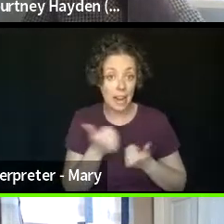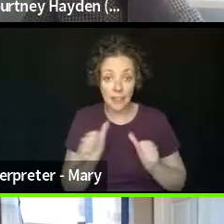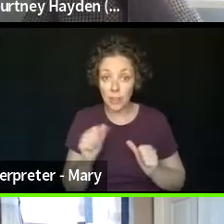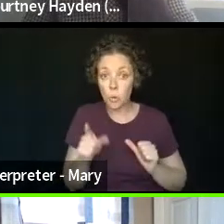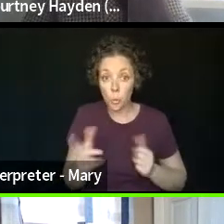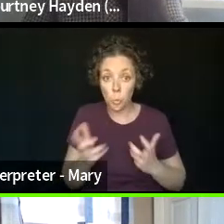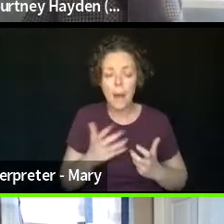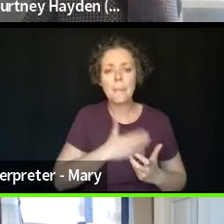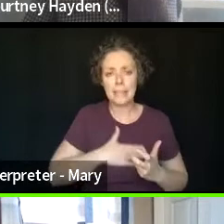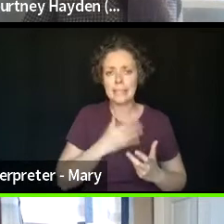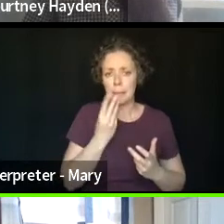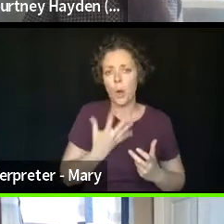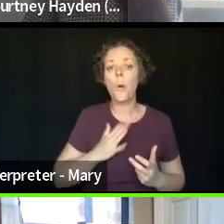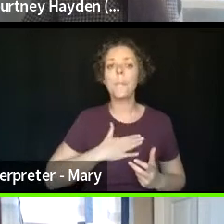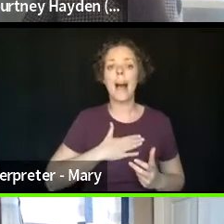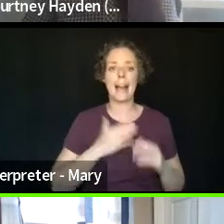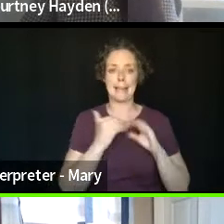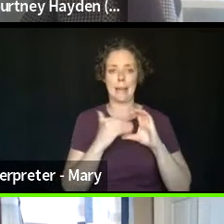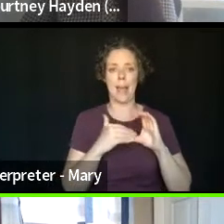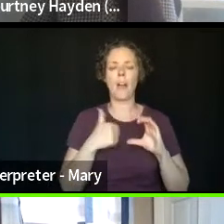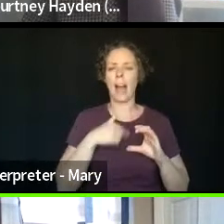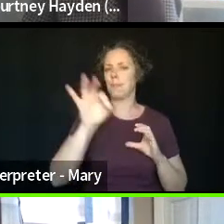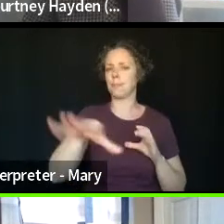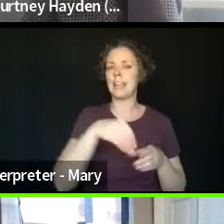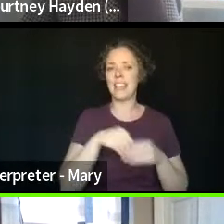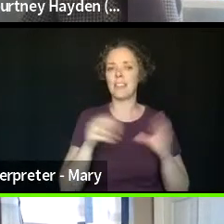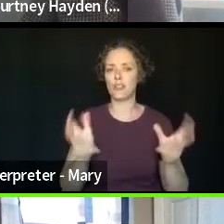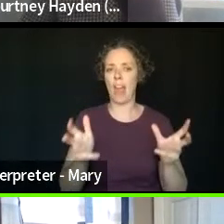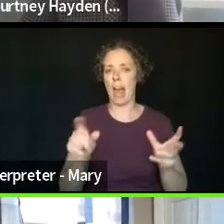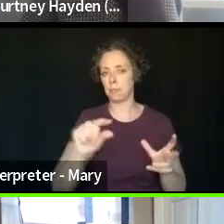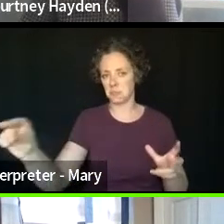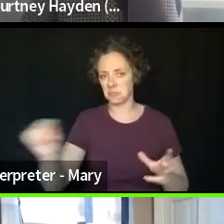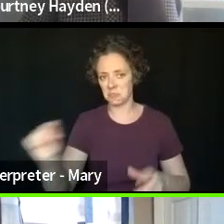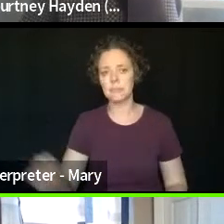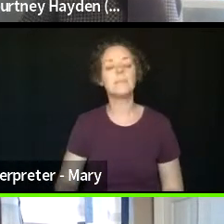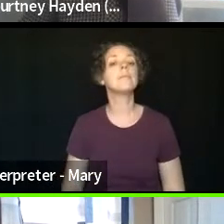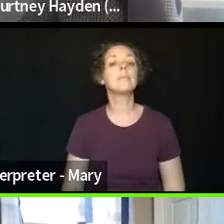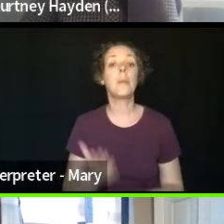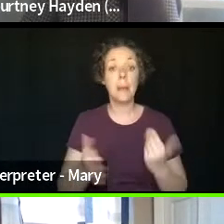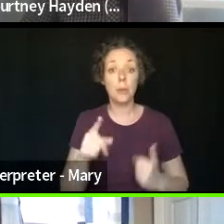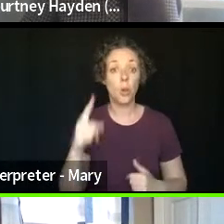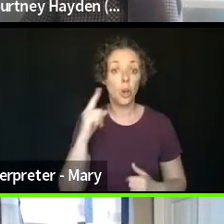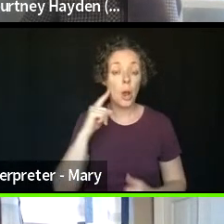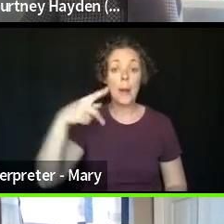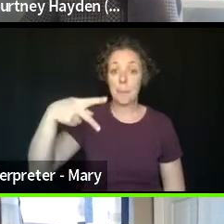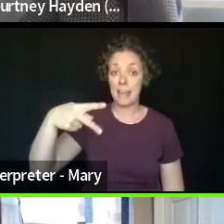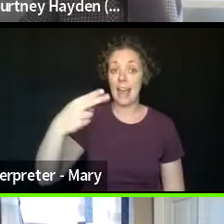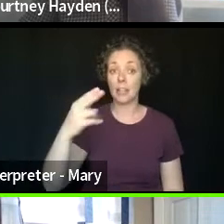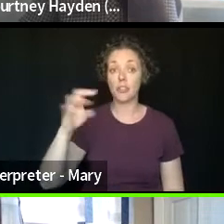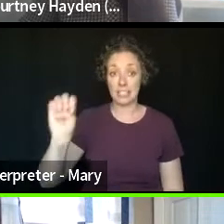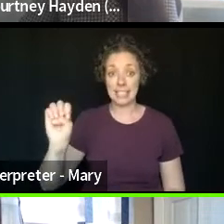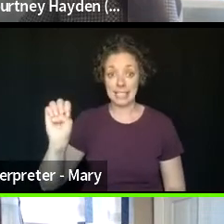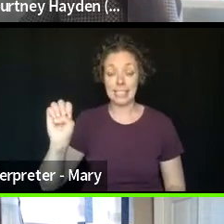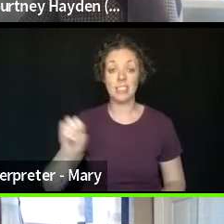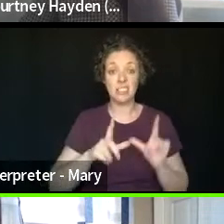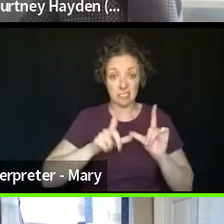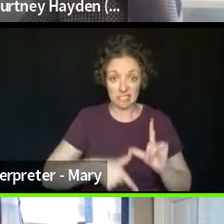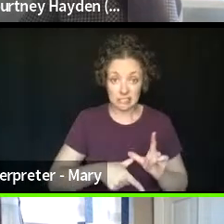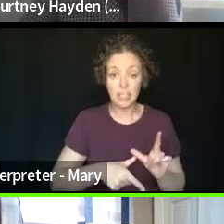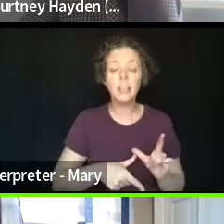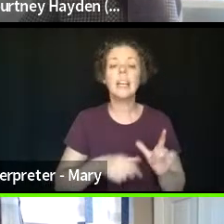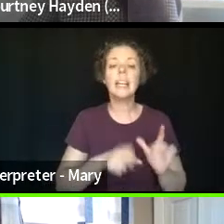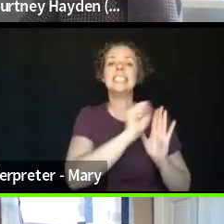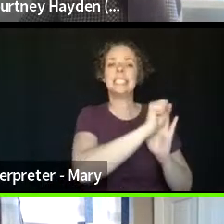My email is in the chat. As you may have heard, because PHE is ending, now states are restarting